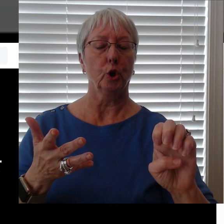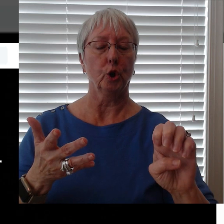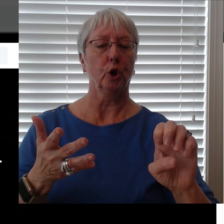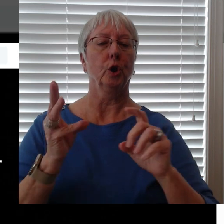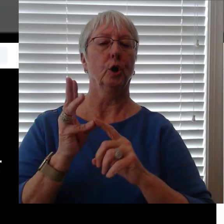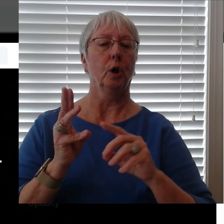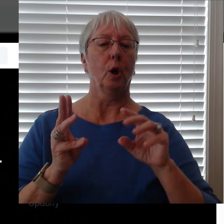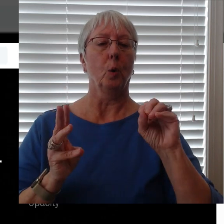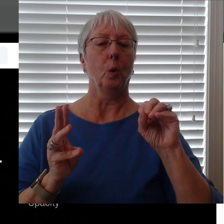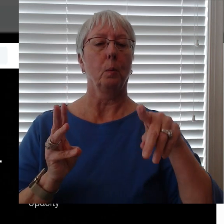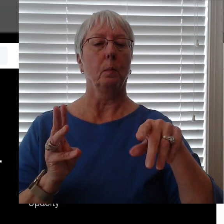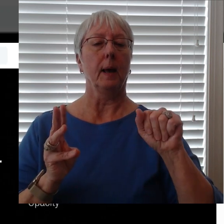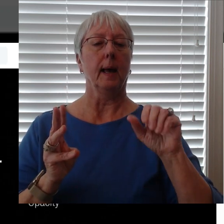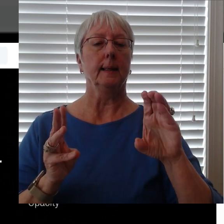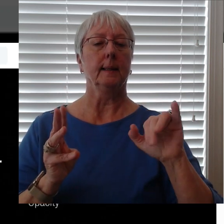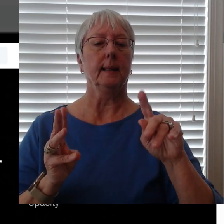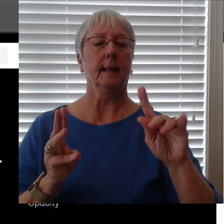texture, opacity.